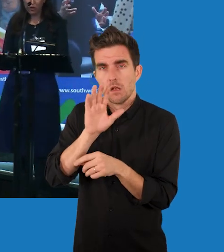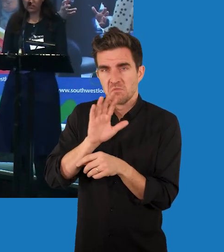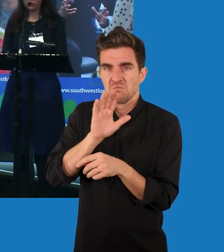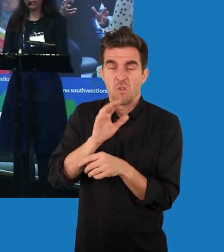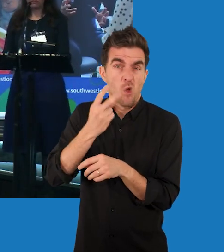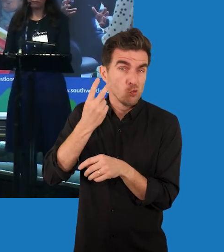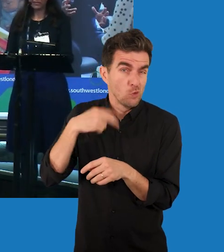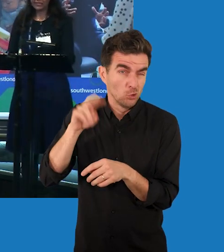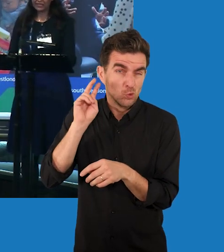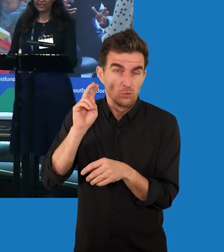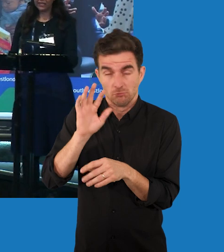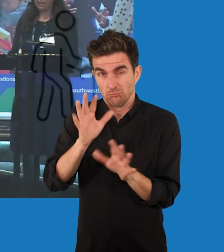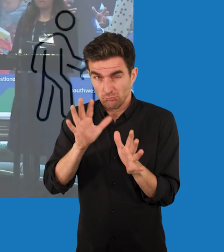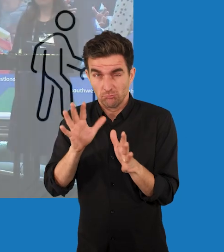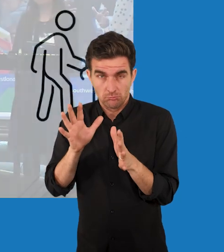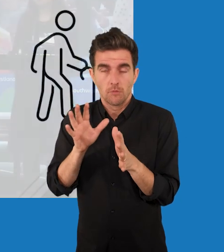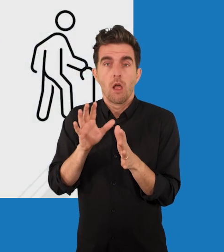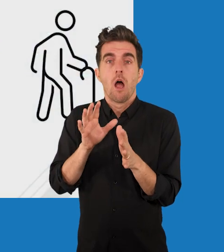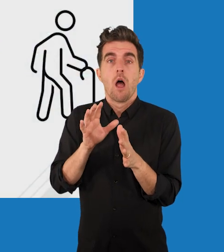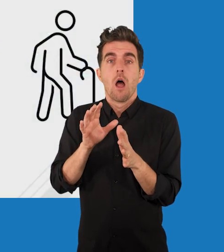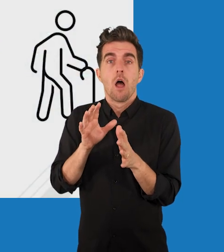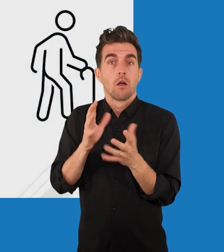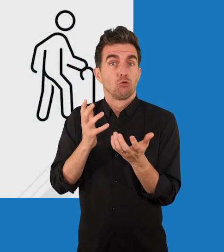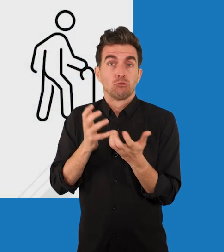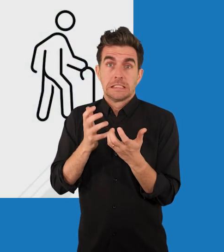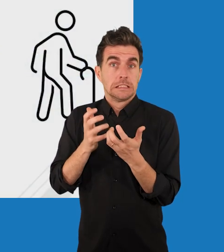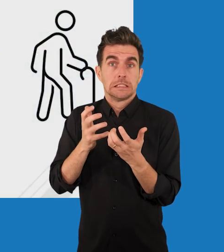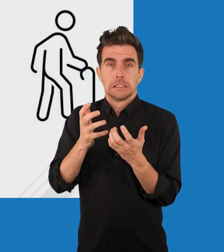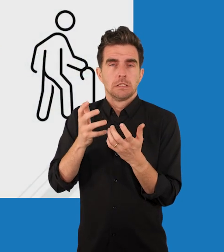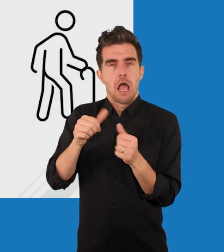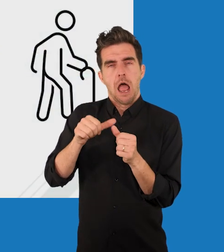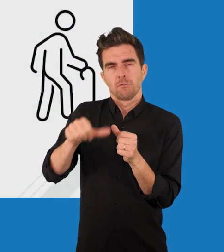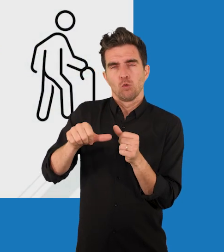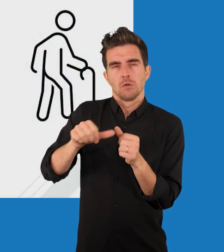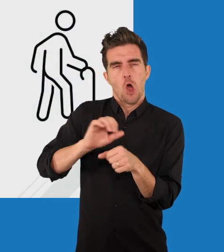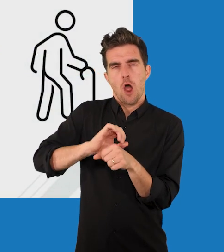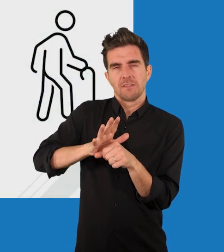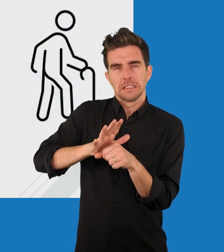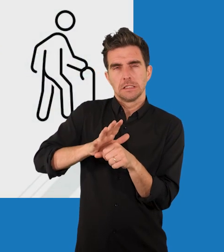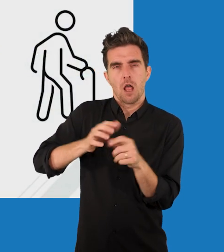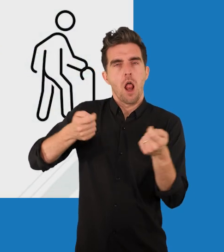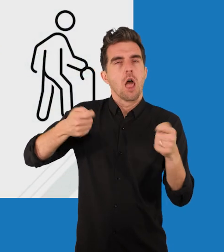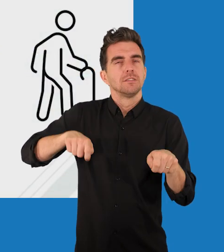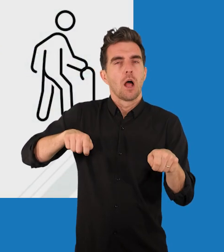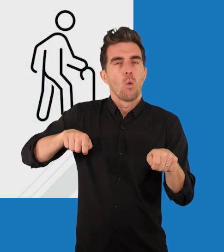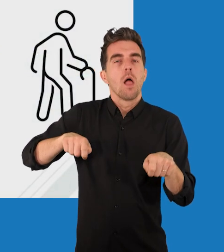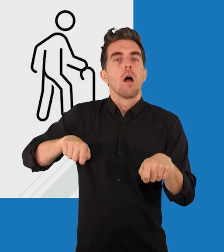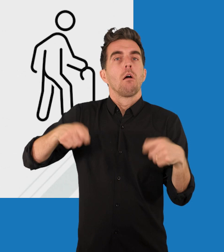I worked with this lady probably about 2 years ago, so it was just sort of post lockdown,